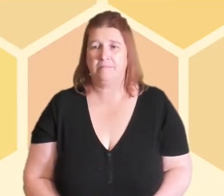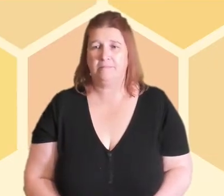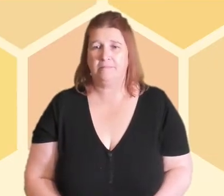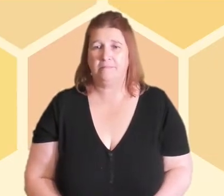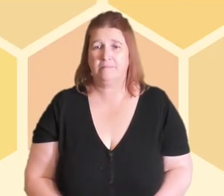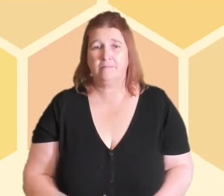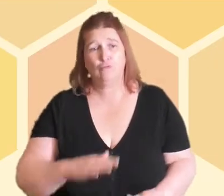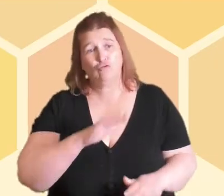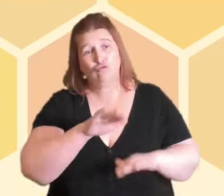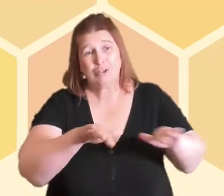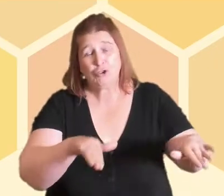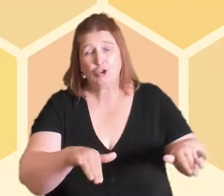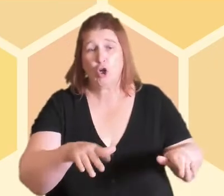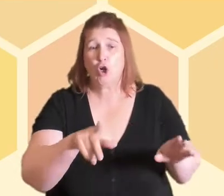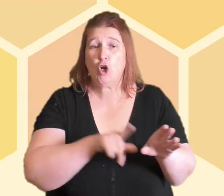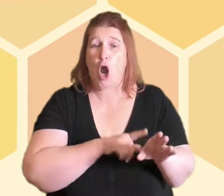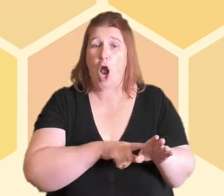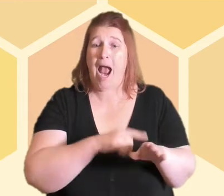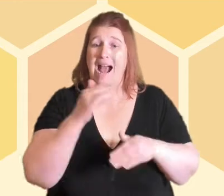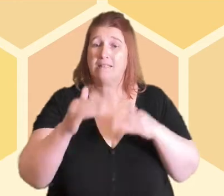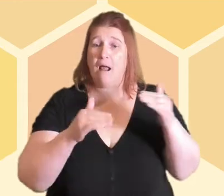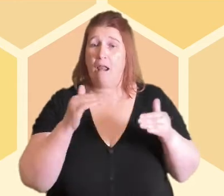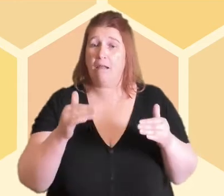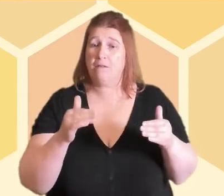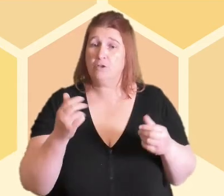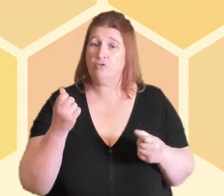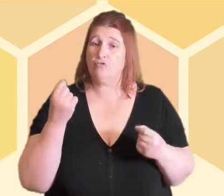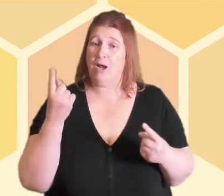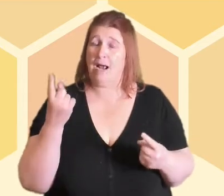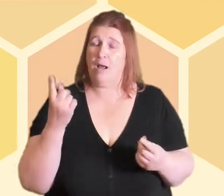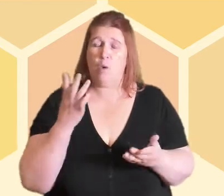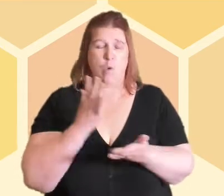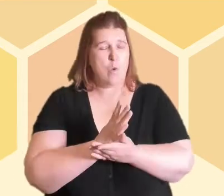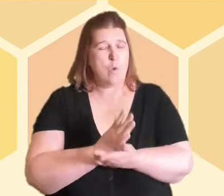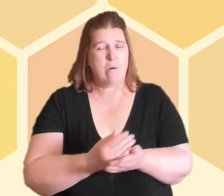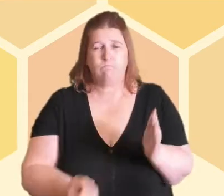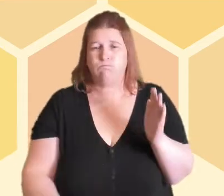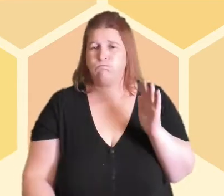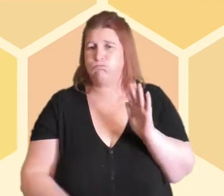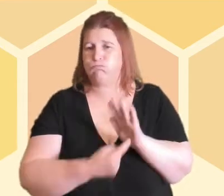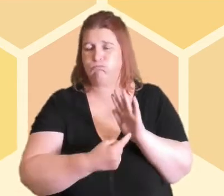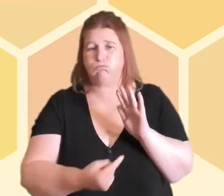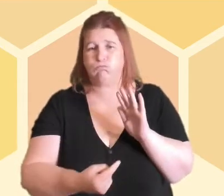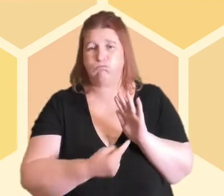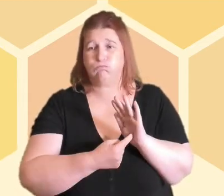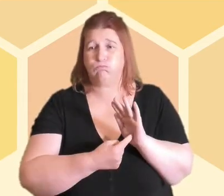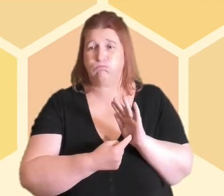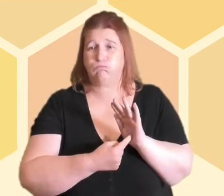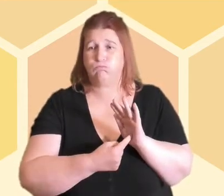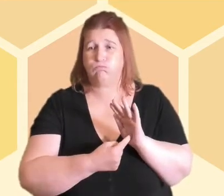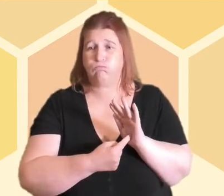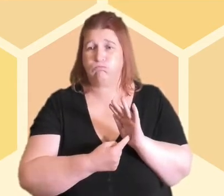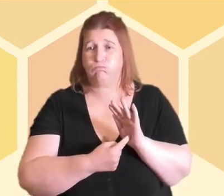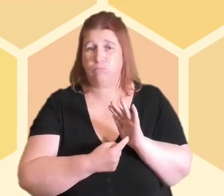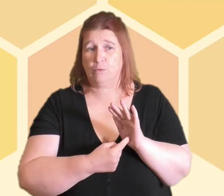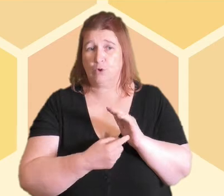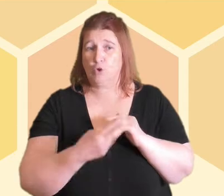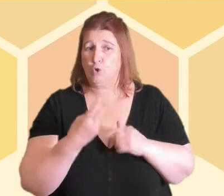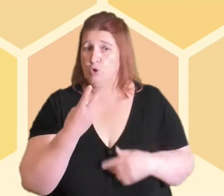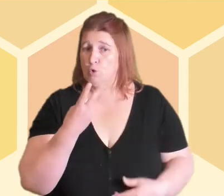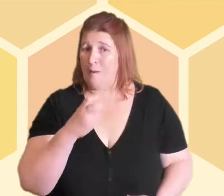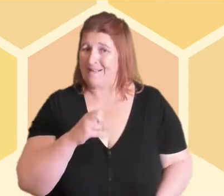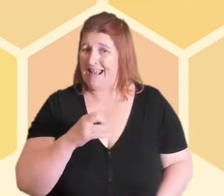Reaching young adults was identified as one of the priorities by Council in